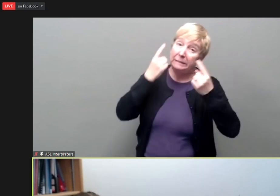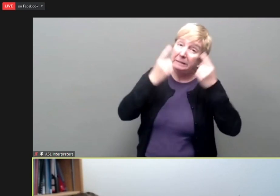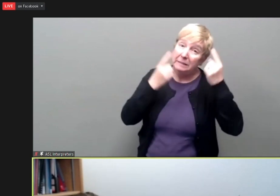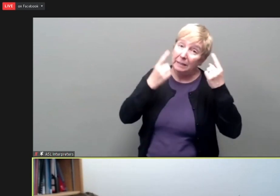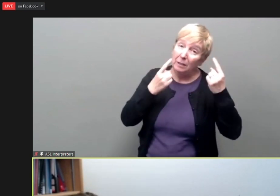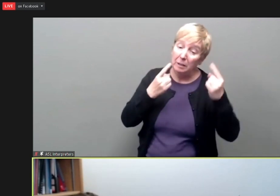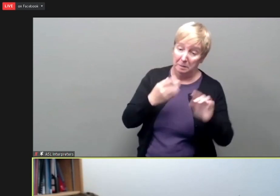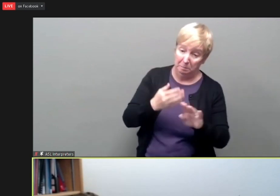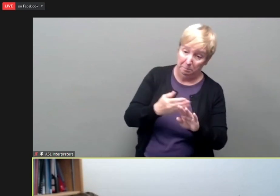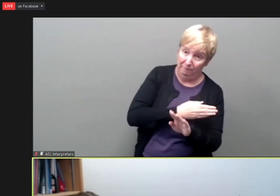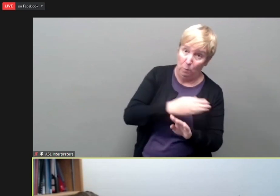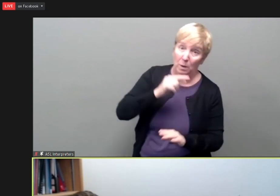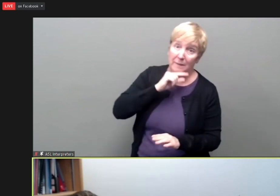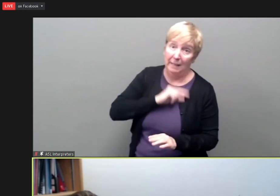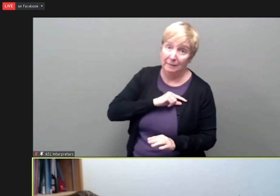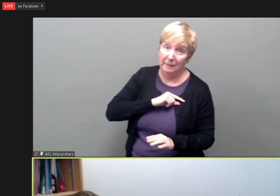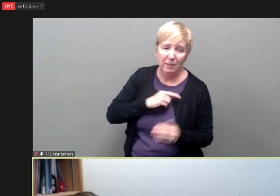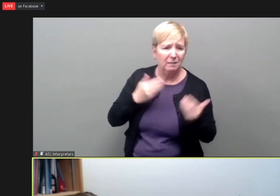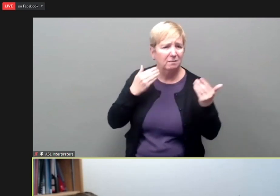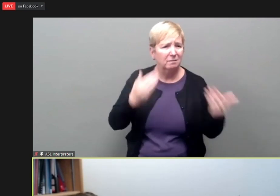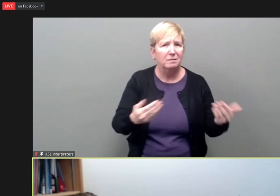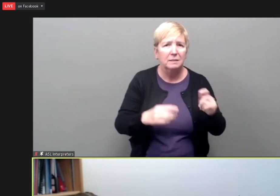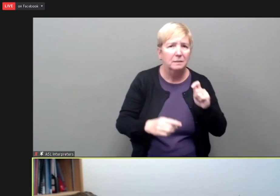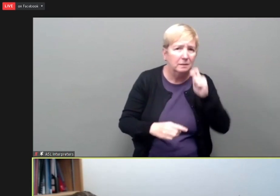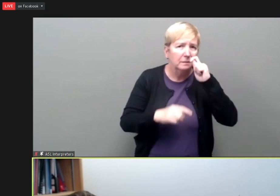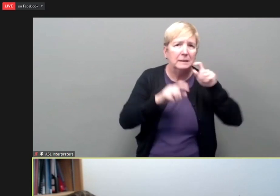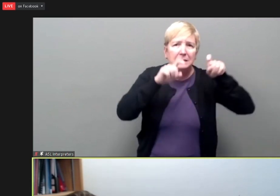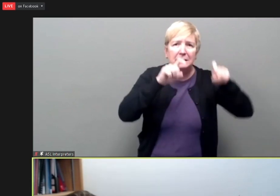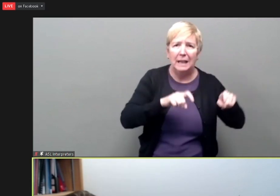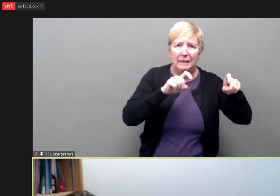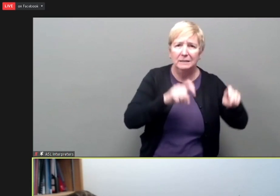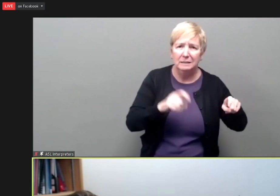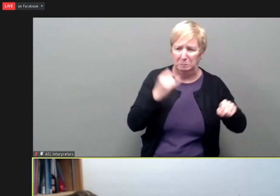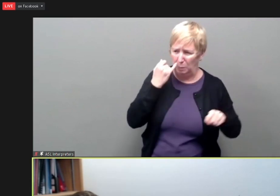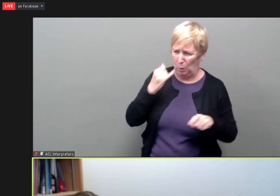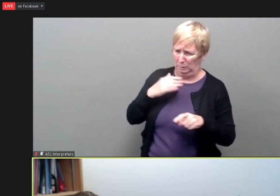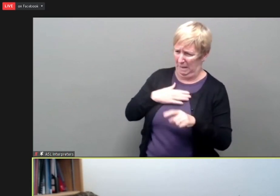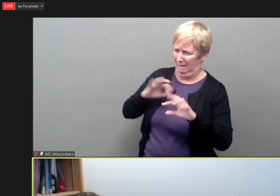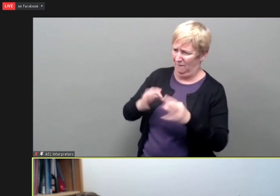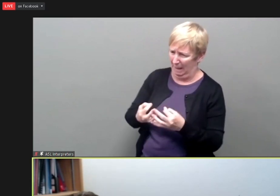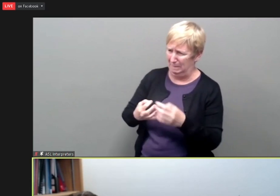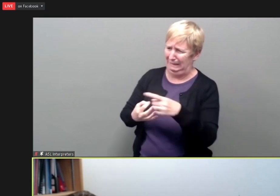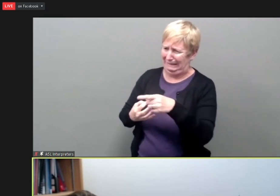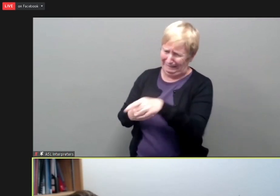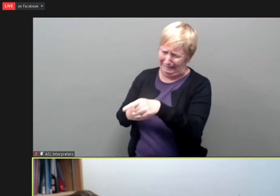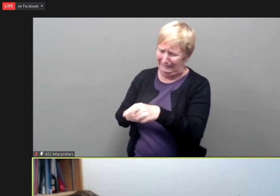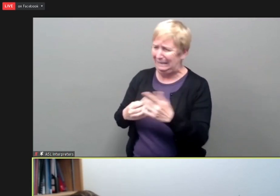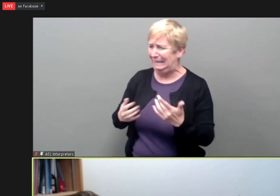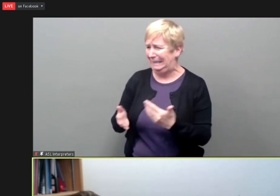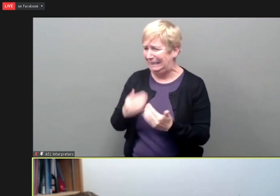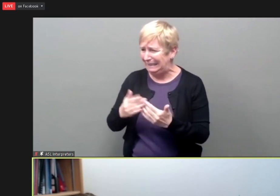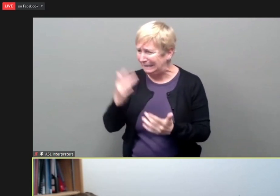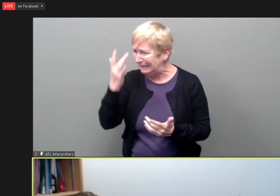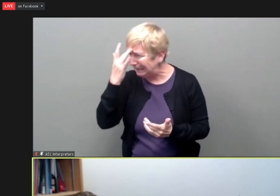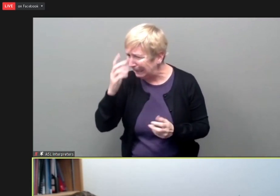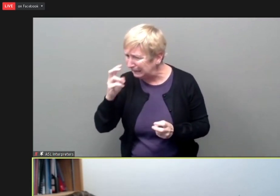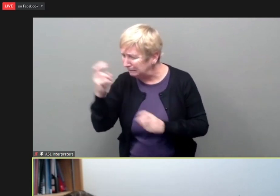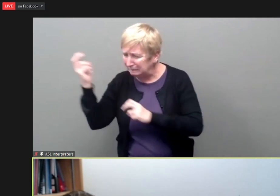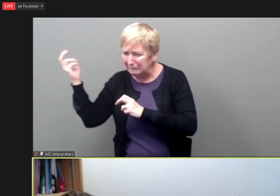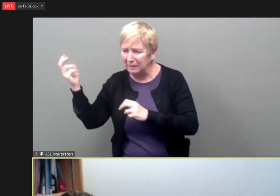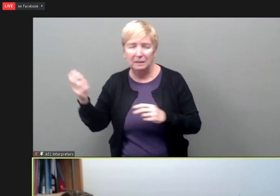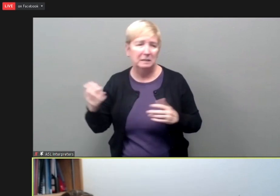with somebody in the family who's vulnerable. They may be vaccinated, but maybe they're quite